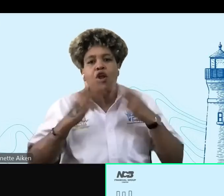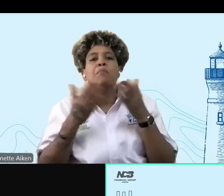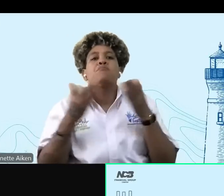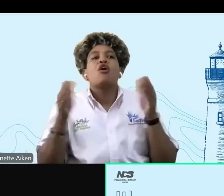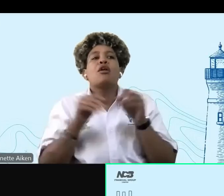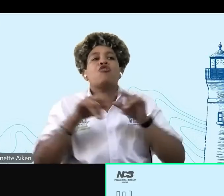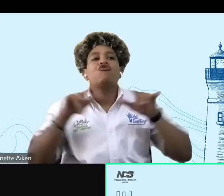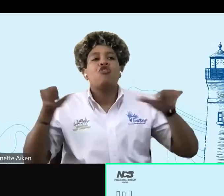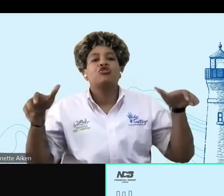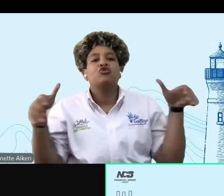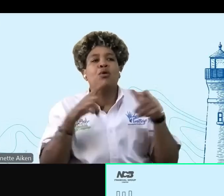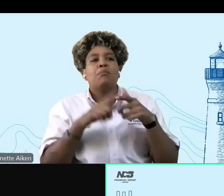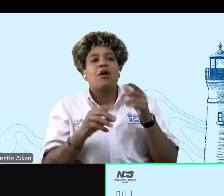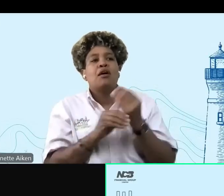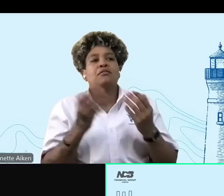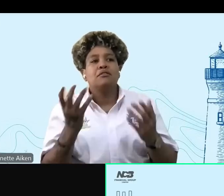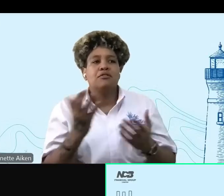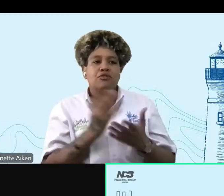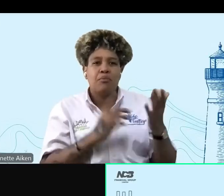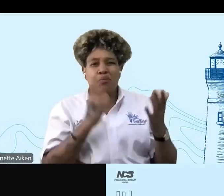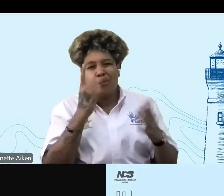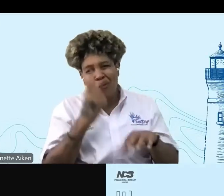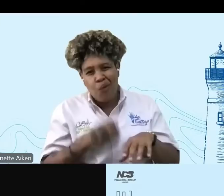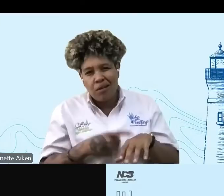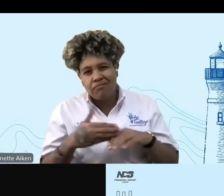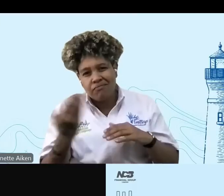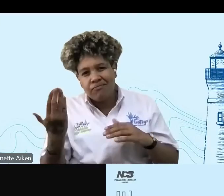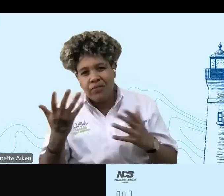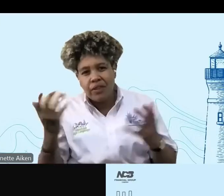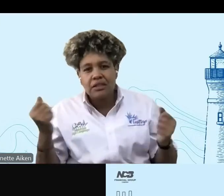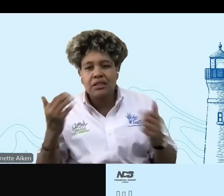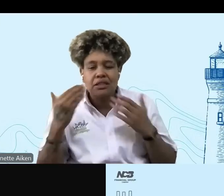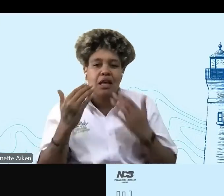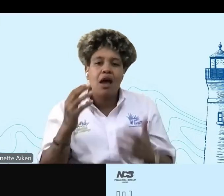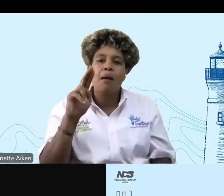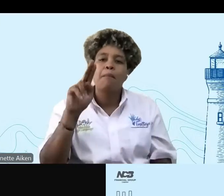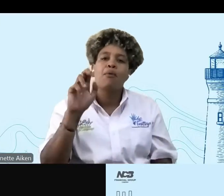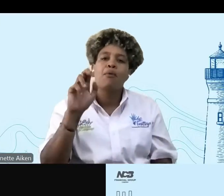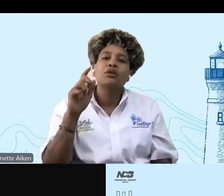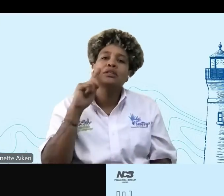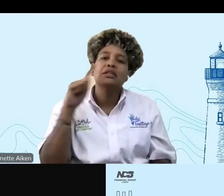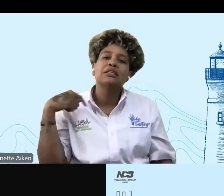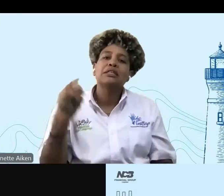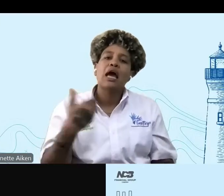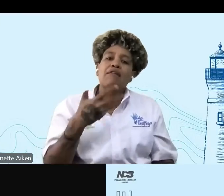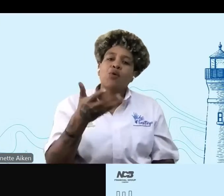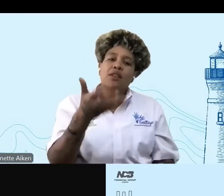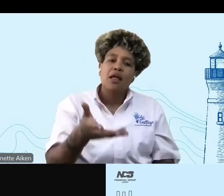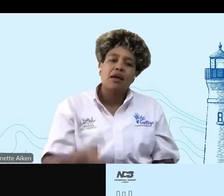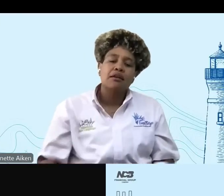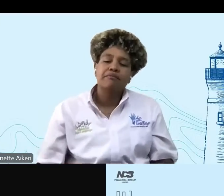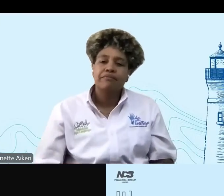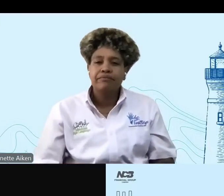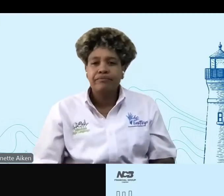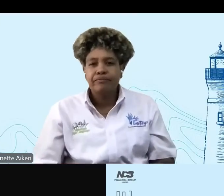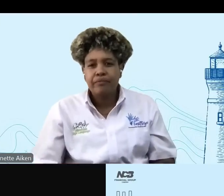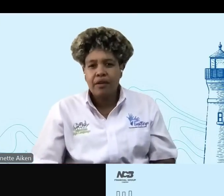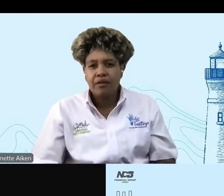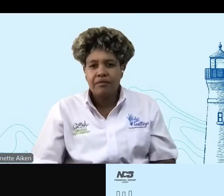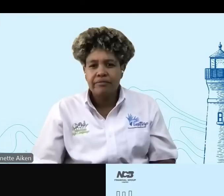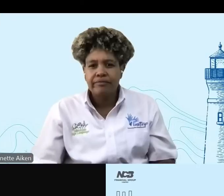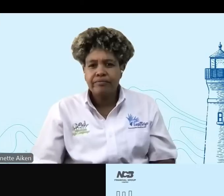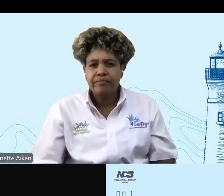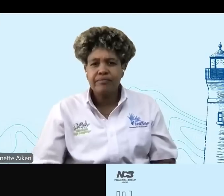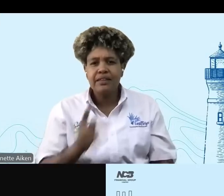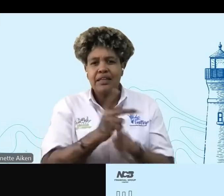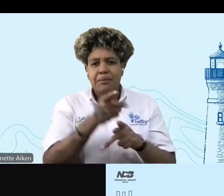and some one-off things. All right, thanks, Bruce. And since I have you on the screen, let's just keep you for the